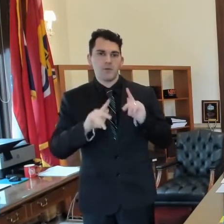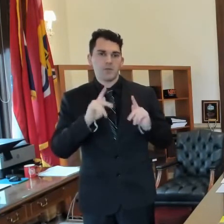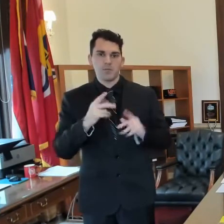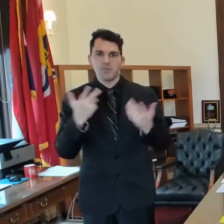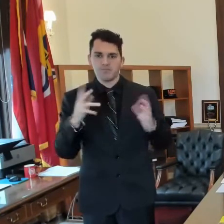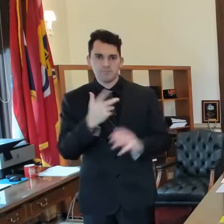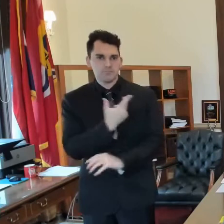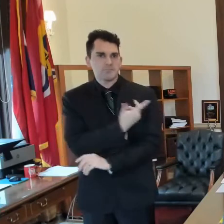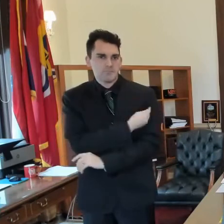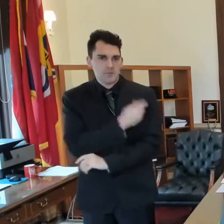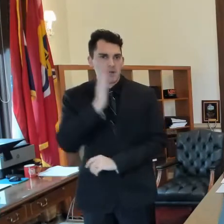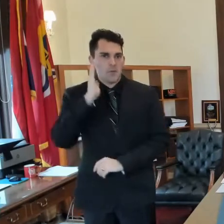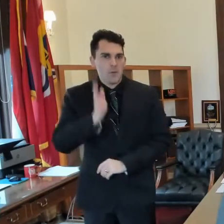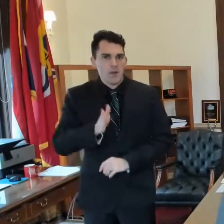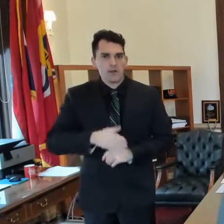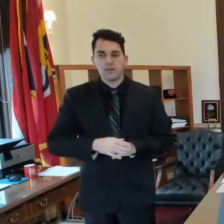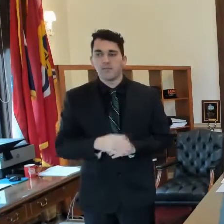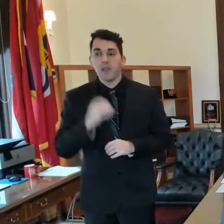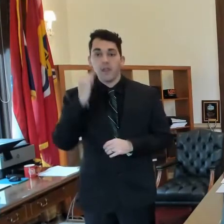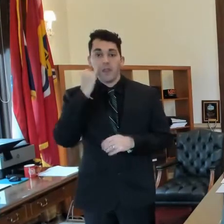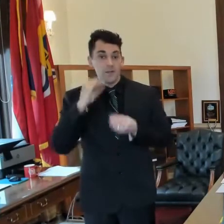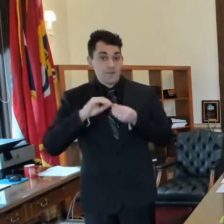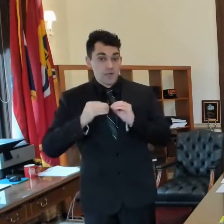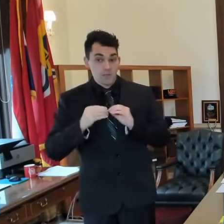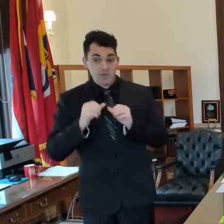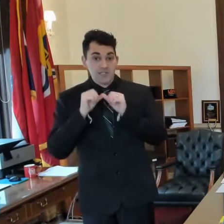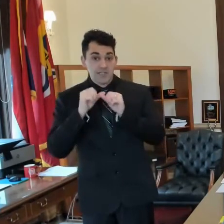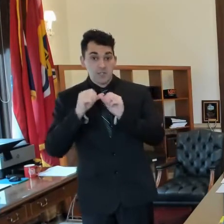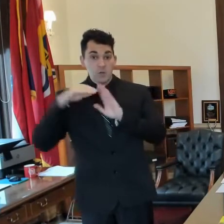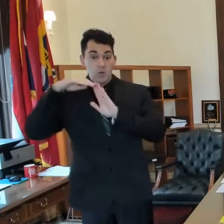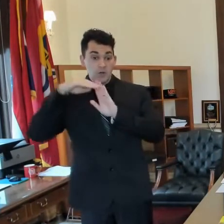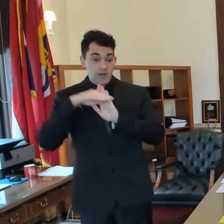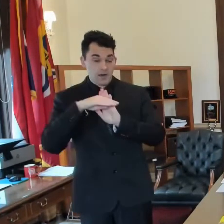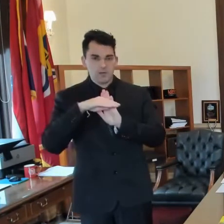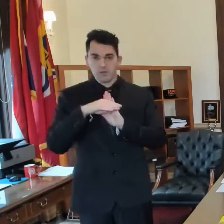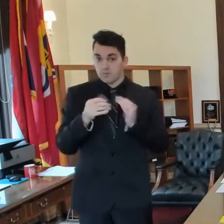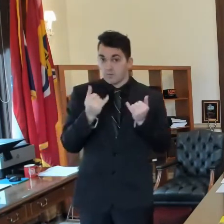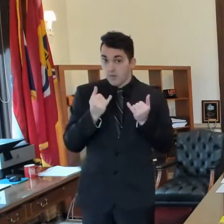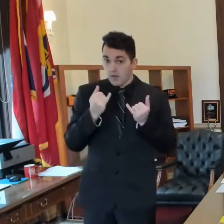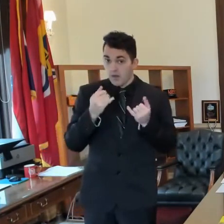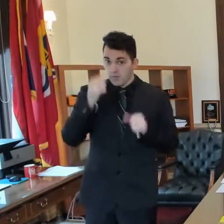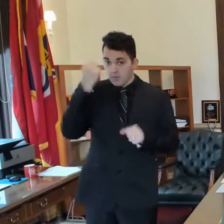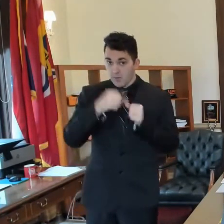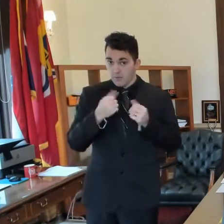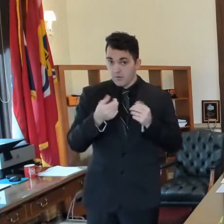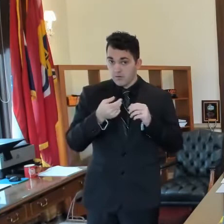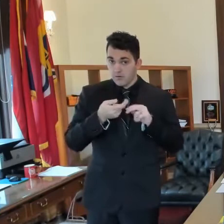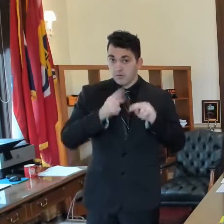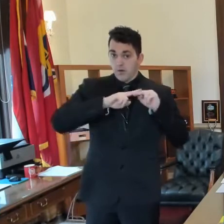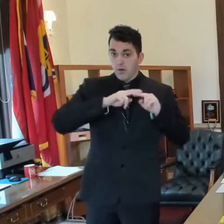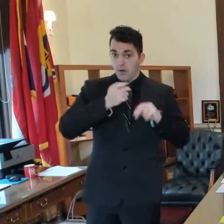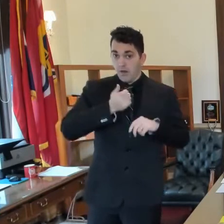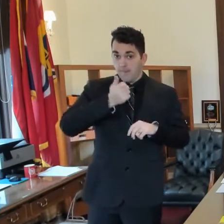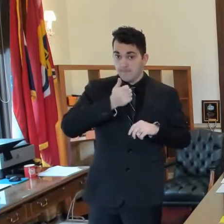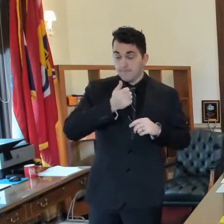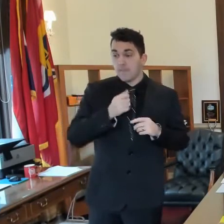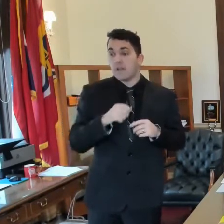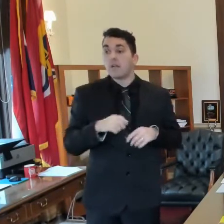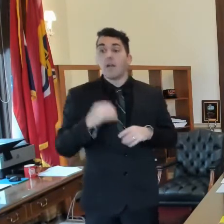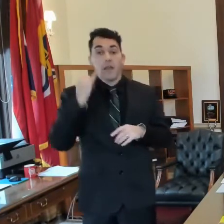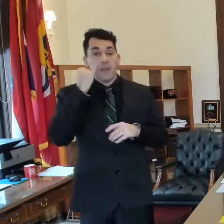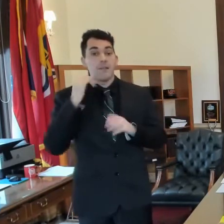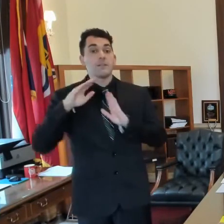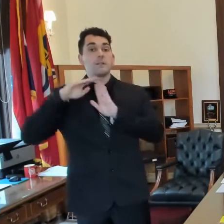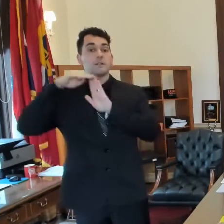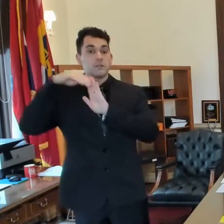the numbers continue to go down, they're not going down right this minute, but if they go back down and continue to go down further, then we will